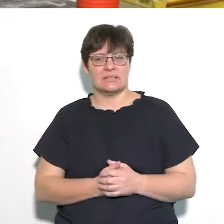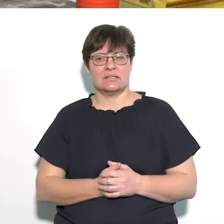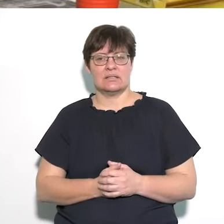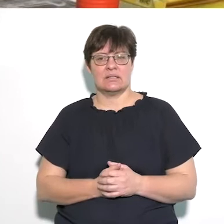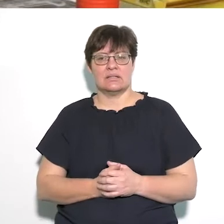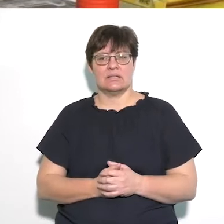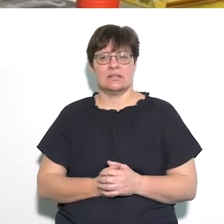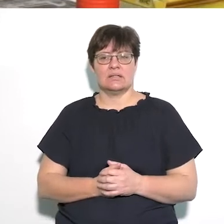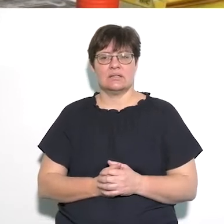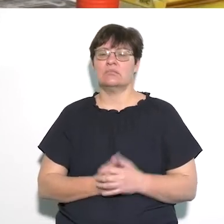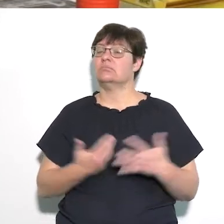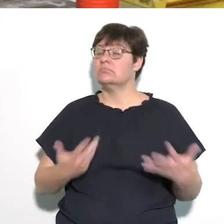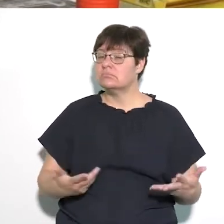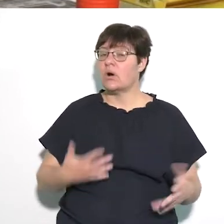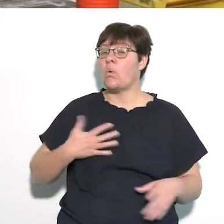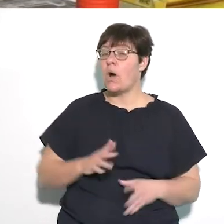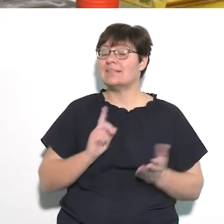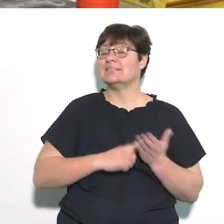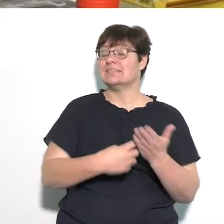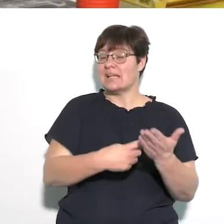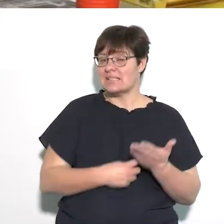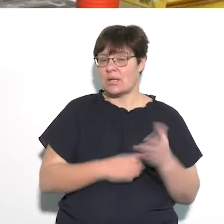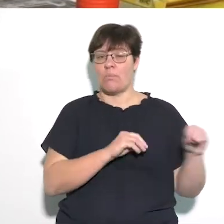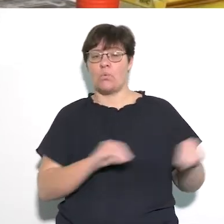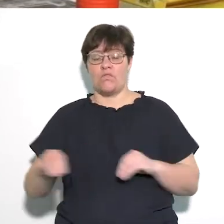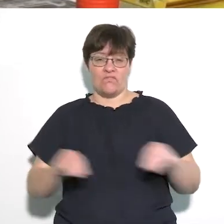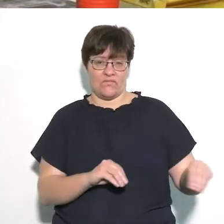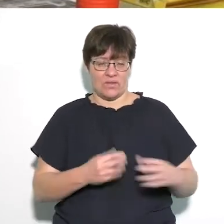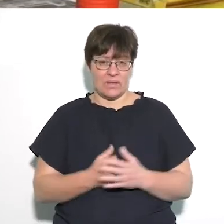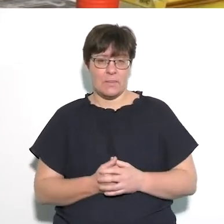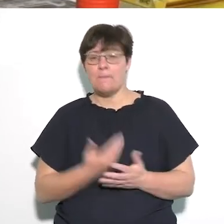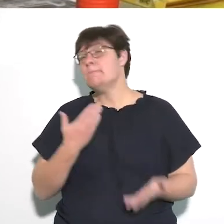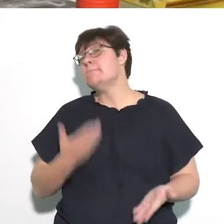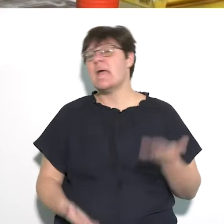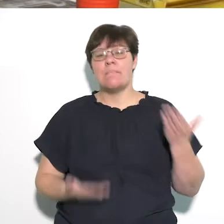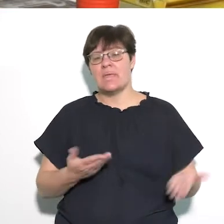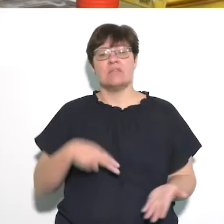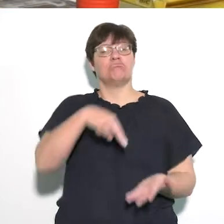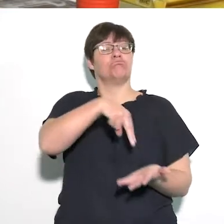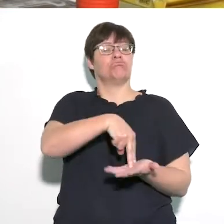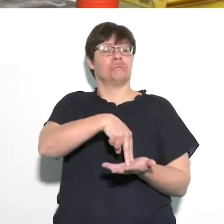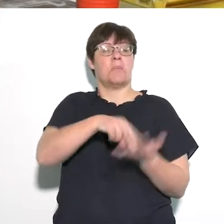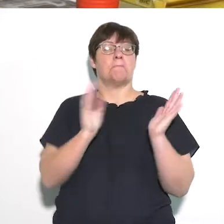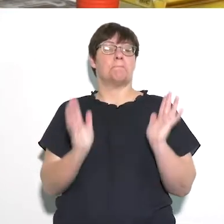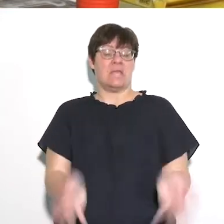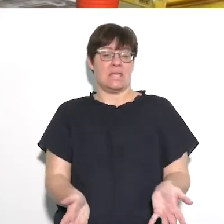there, okay? And you want to talk about movement. Maybe they are just standing